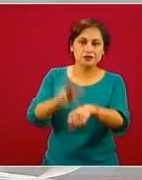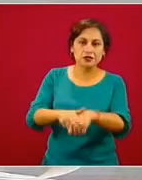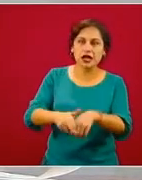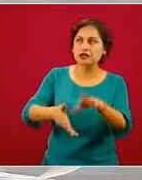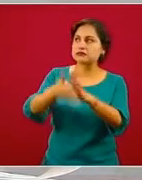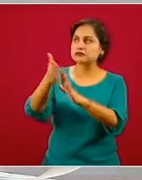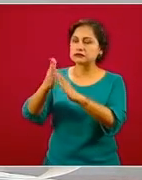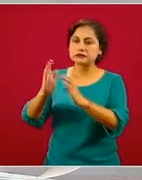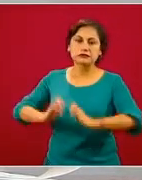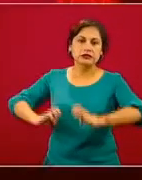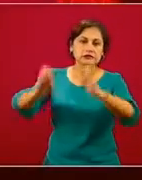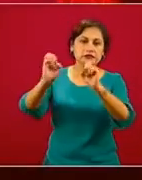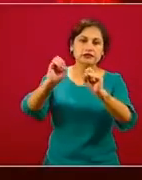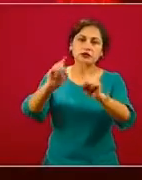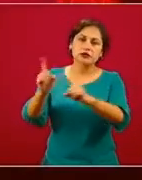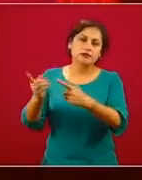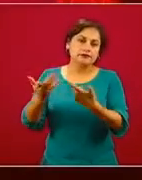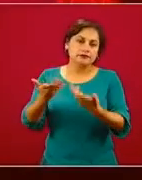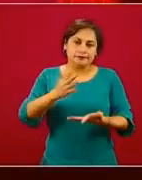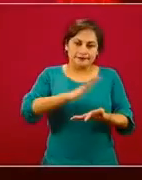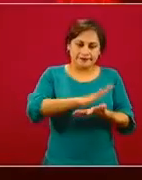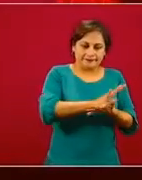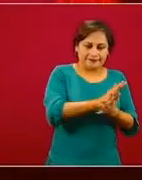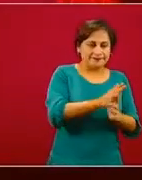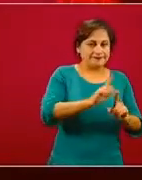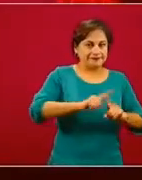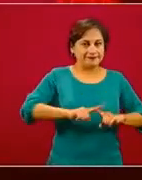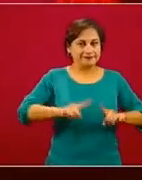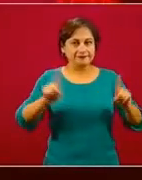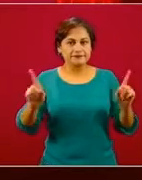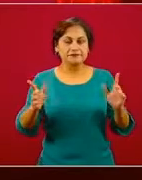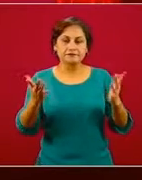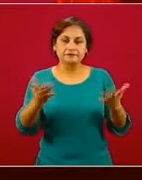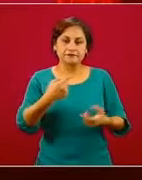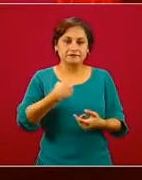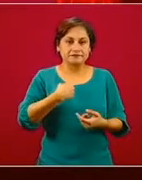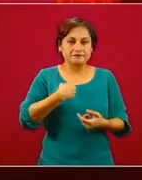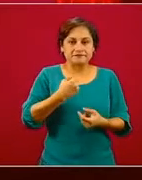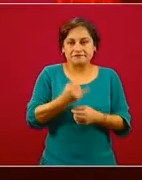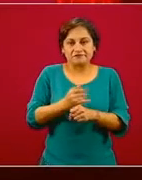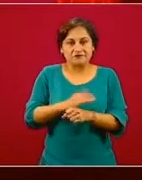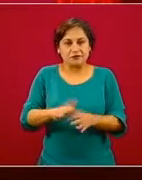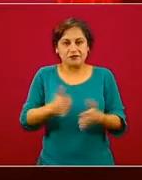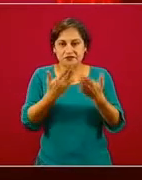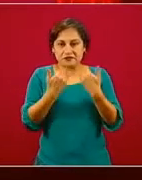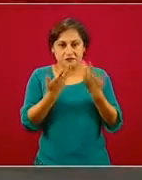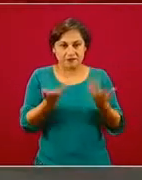and discriminatory behaviors happening within